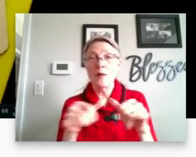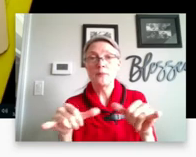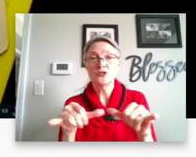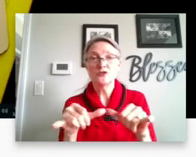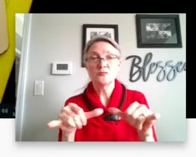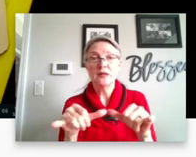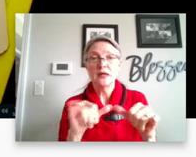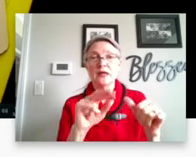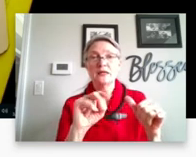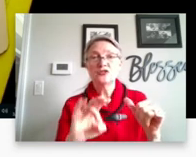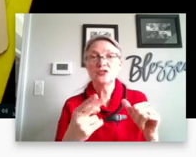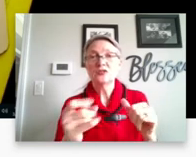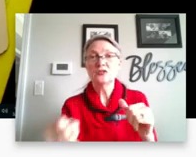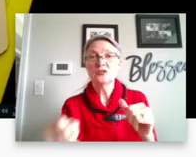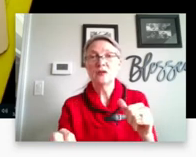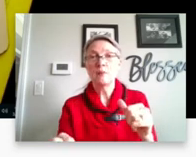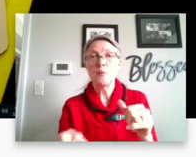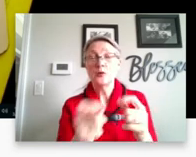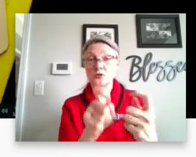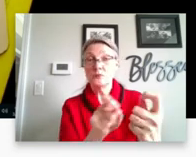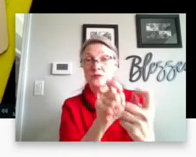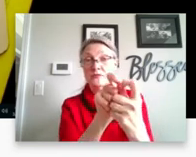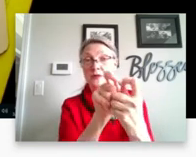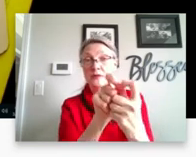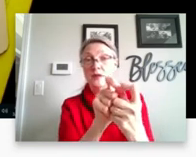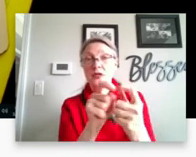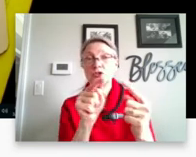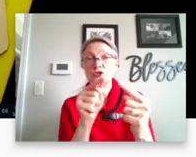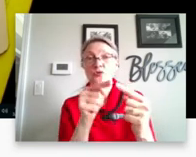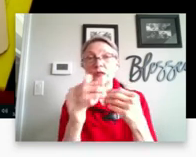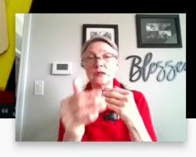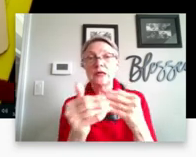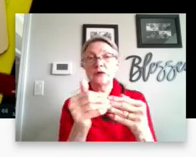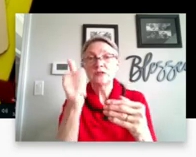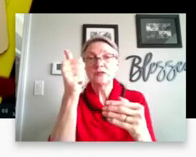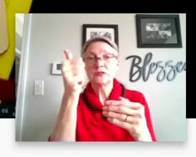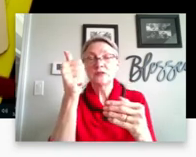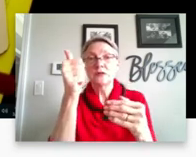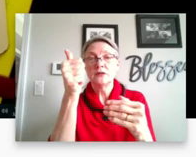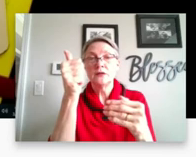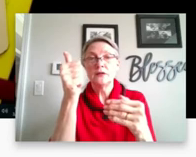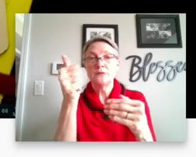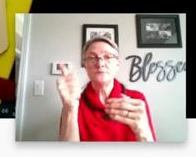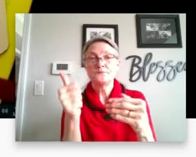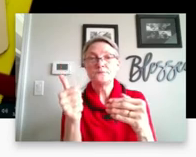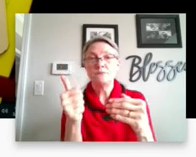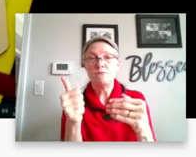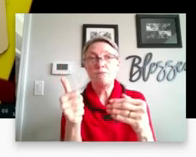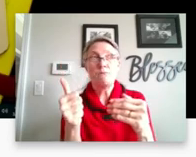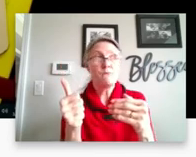in inches. And then even more specifically, I'll say to the nearest